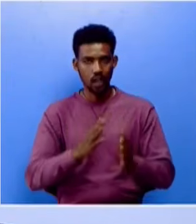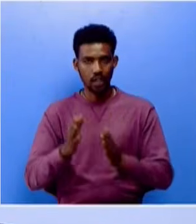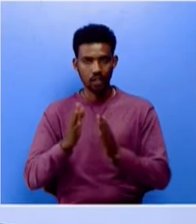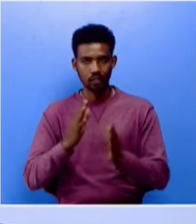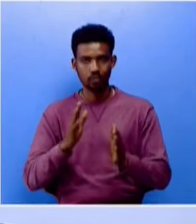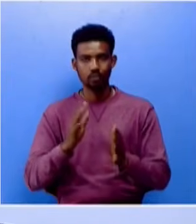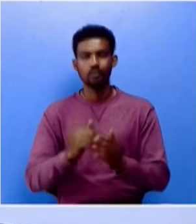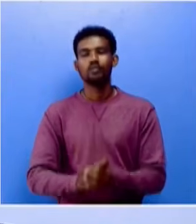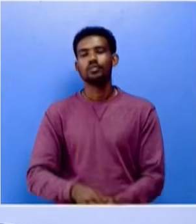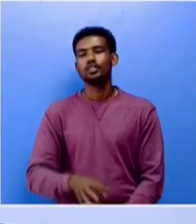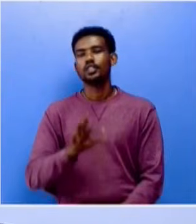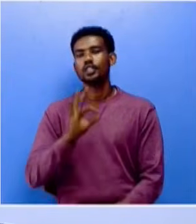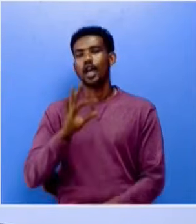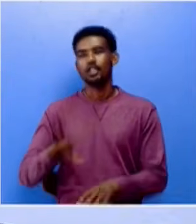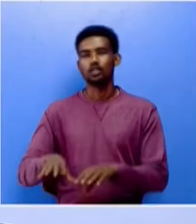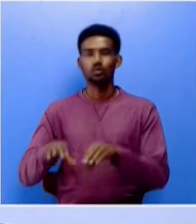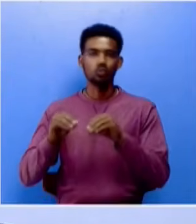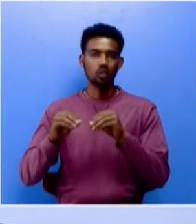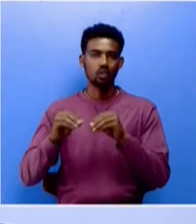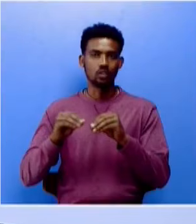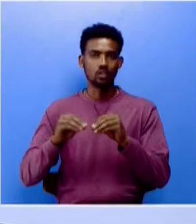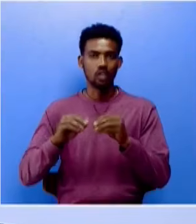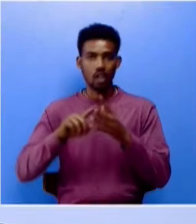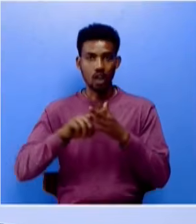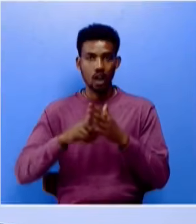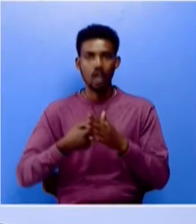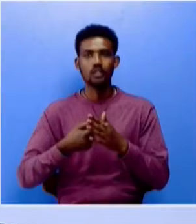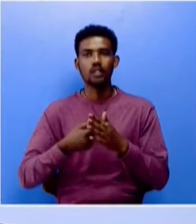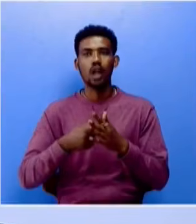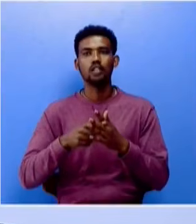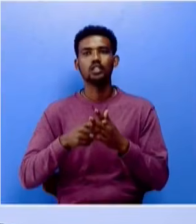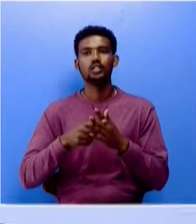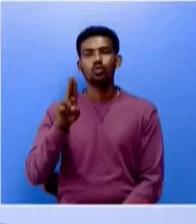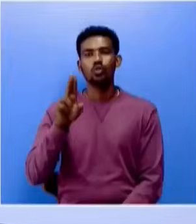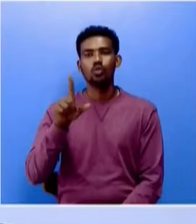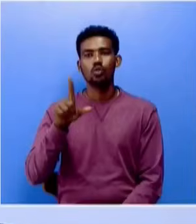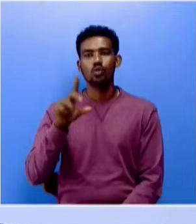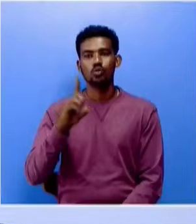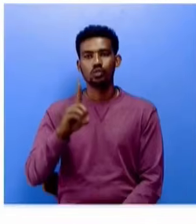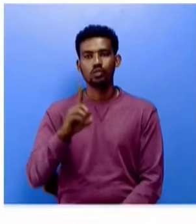students. Okay, let's start from should.